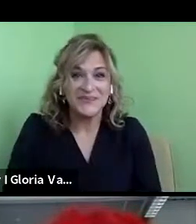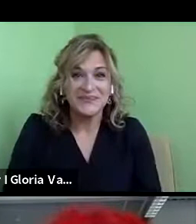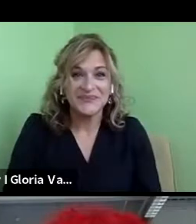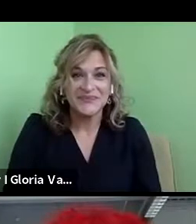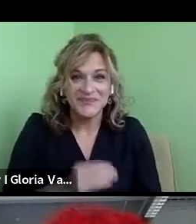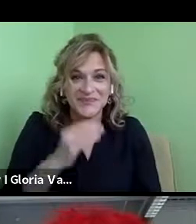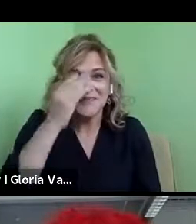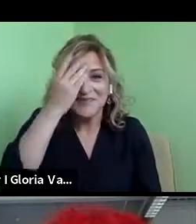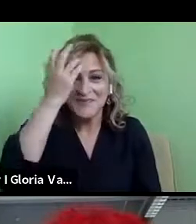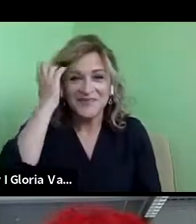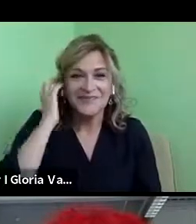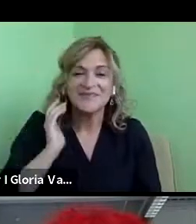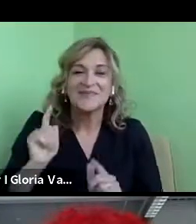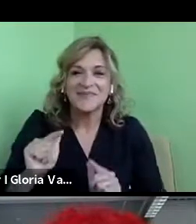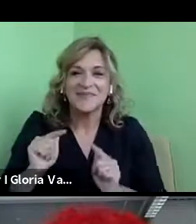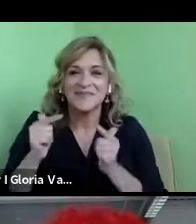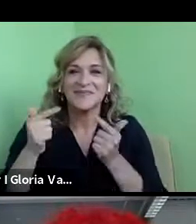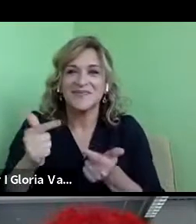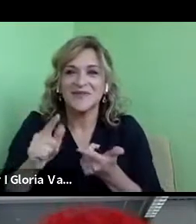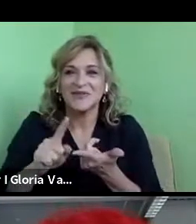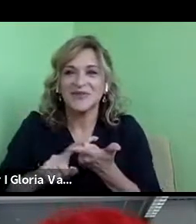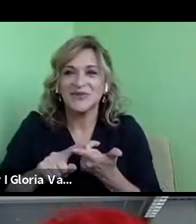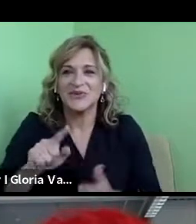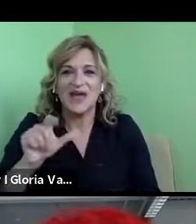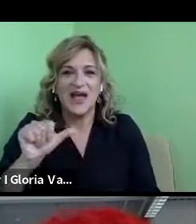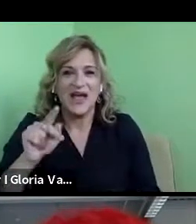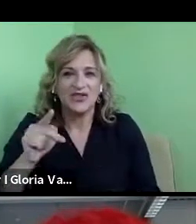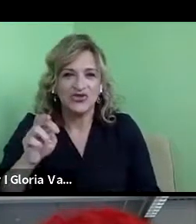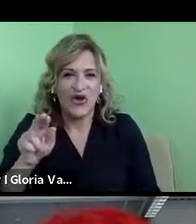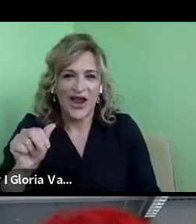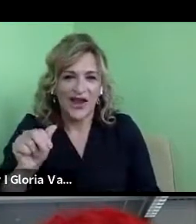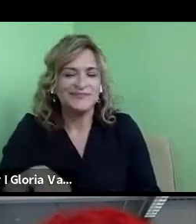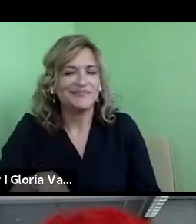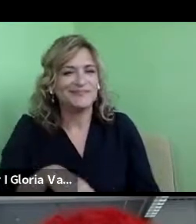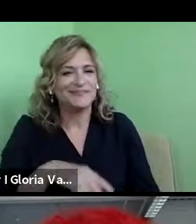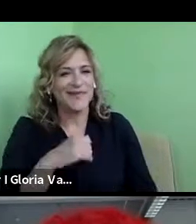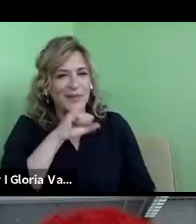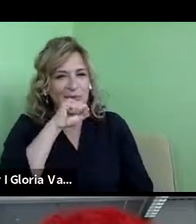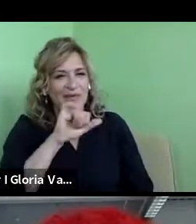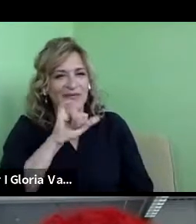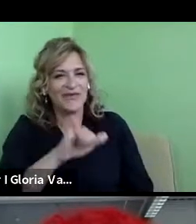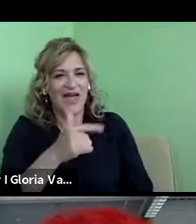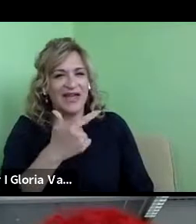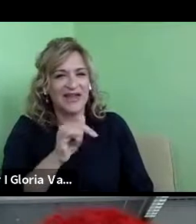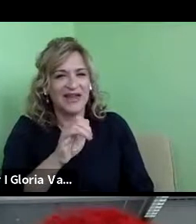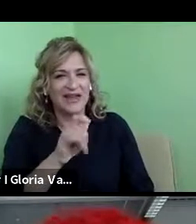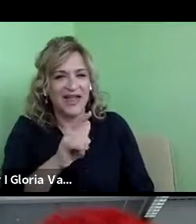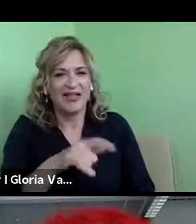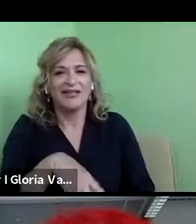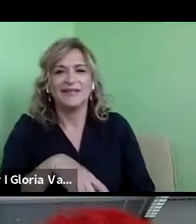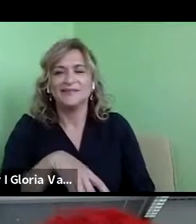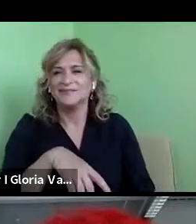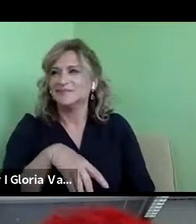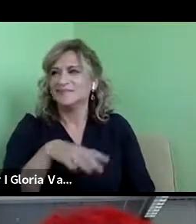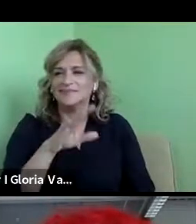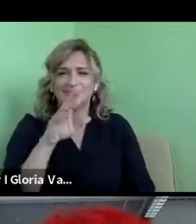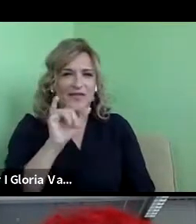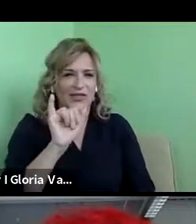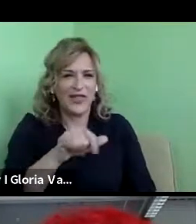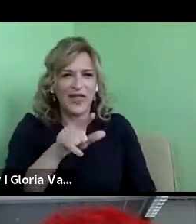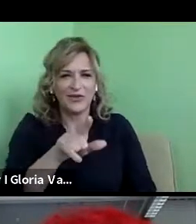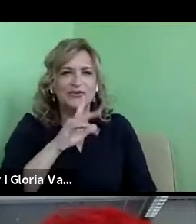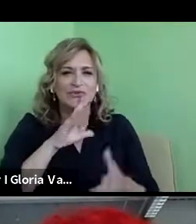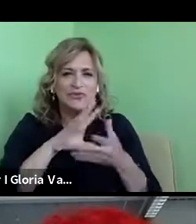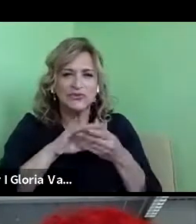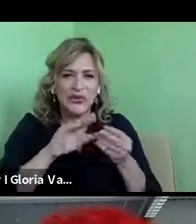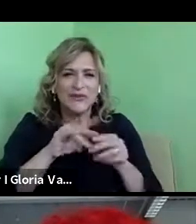Gayle. Just the fact that I think I discovered, like you said, the multidisciplinary, the